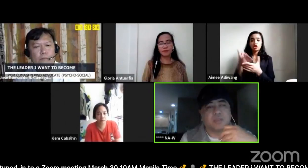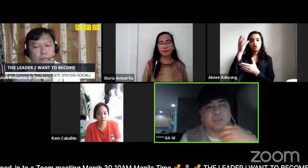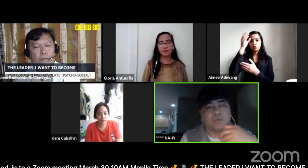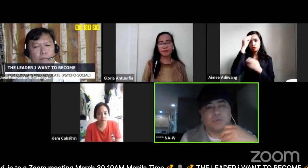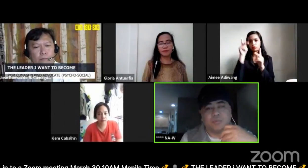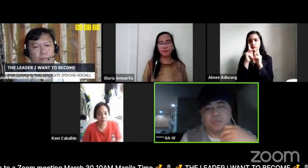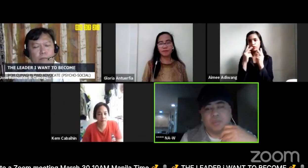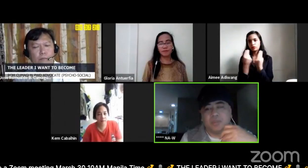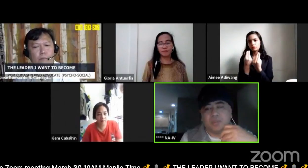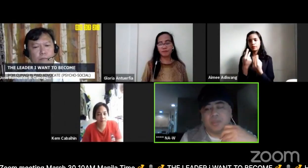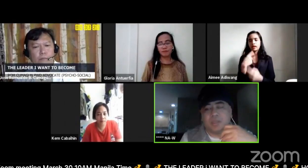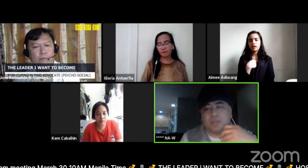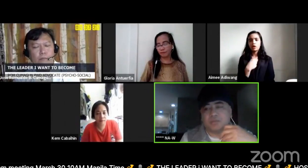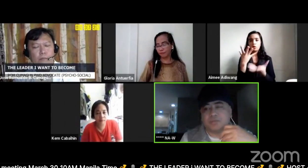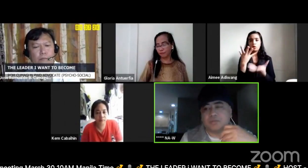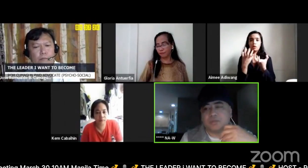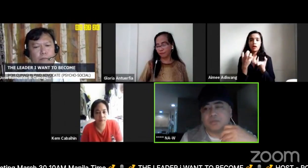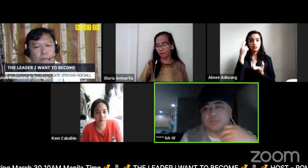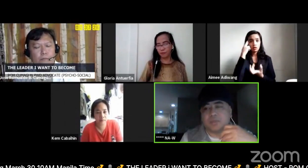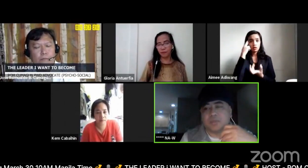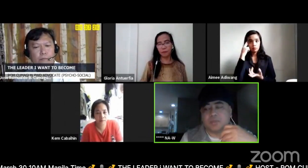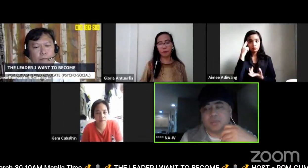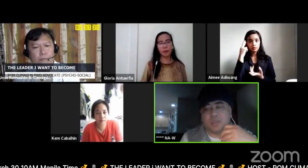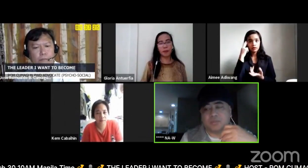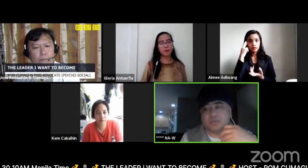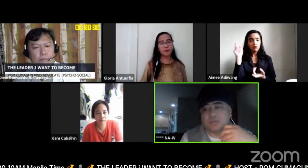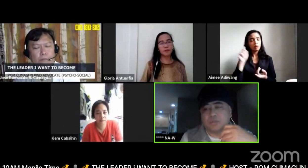Just like Rom, I also